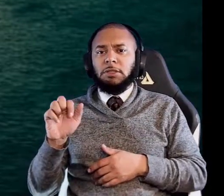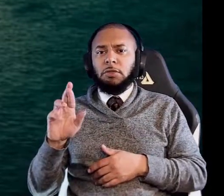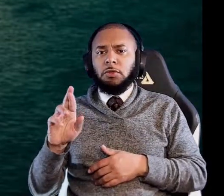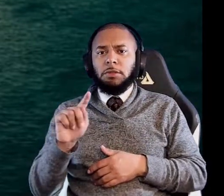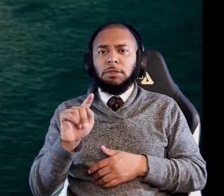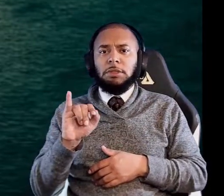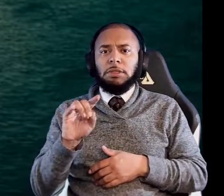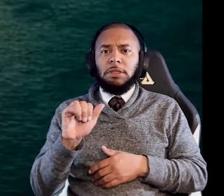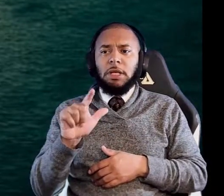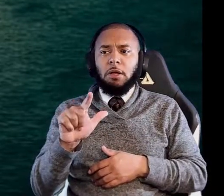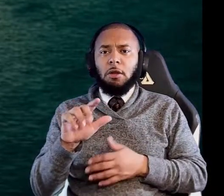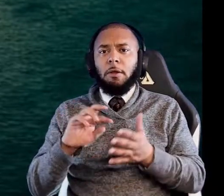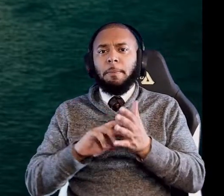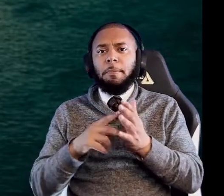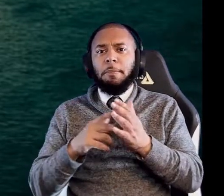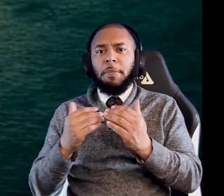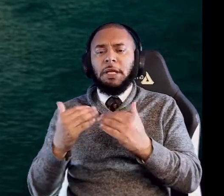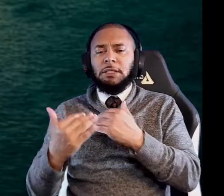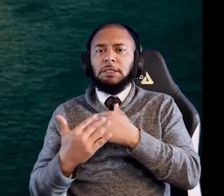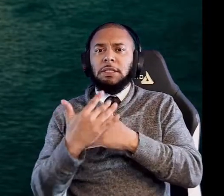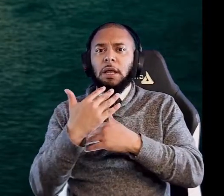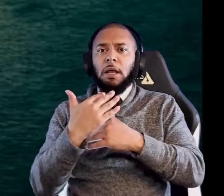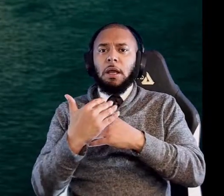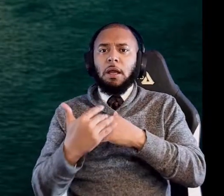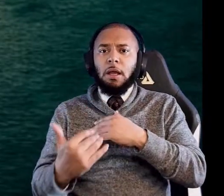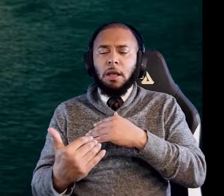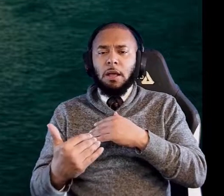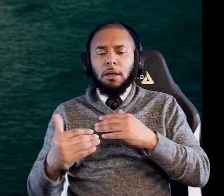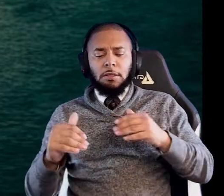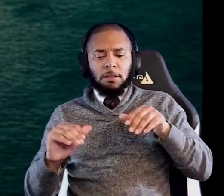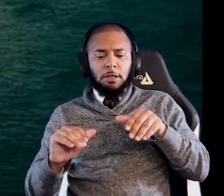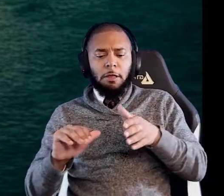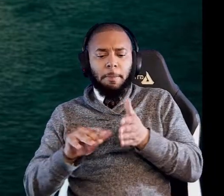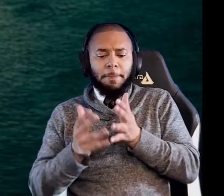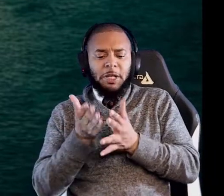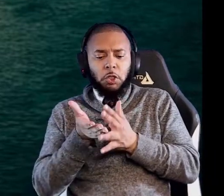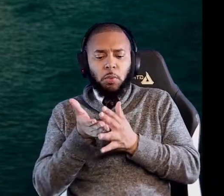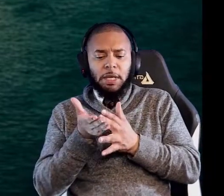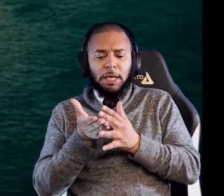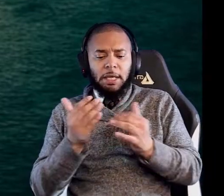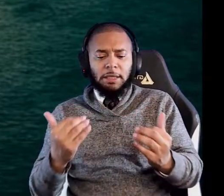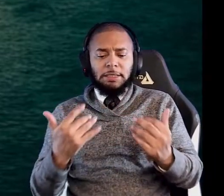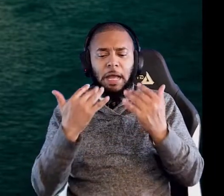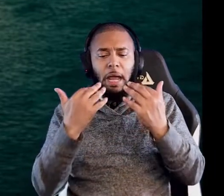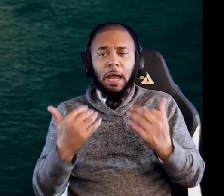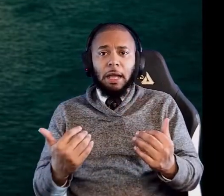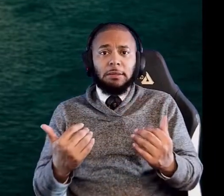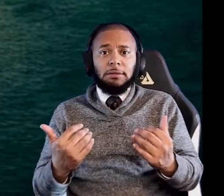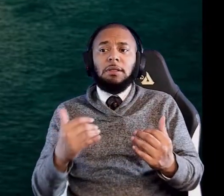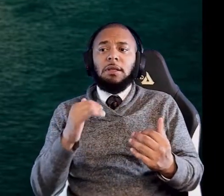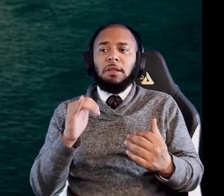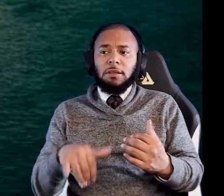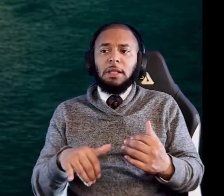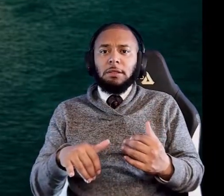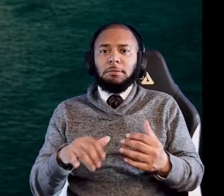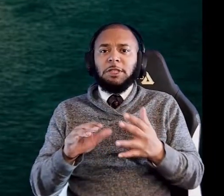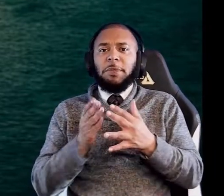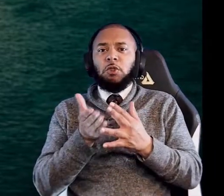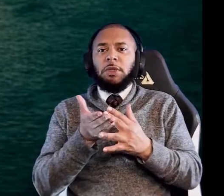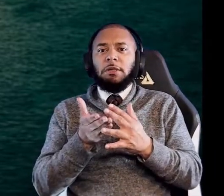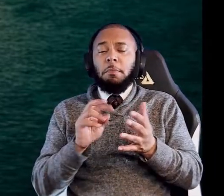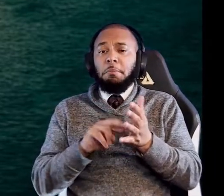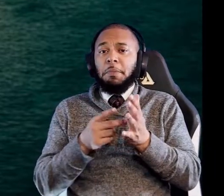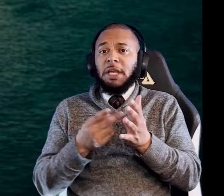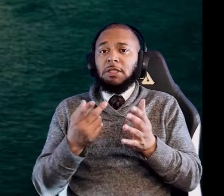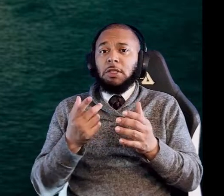Intertidal means between tides. Sometimes if you live in an intertidal zone, you might be a creature that's sometimes living without